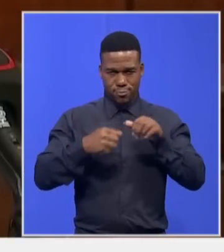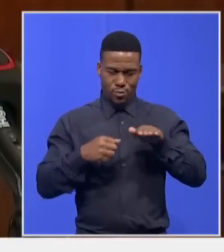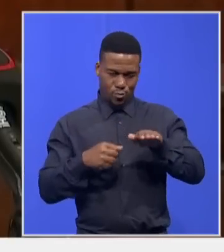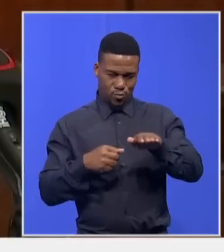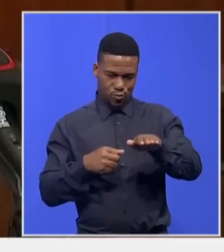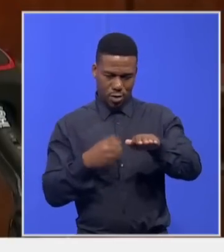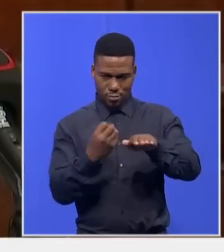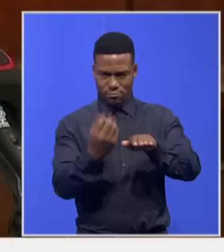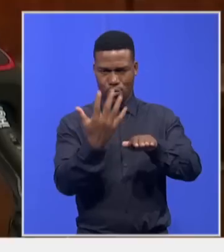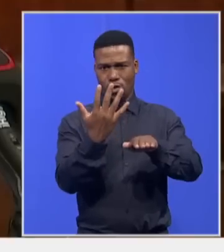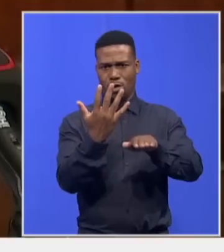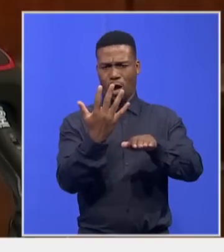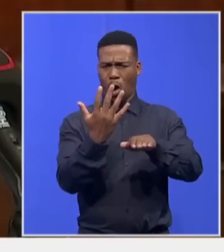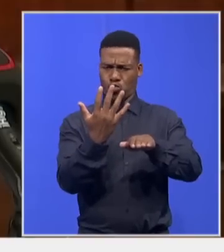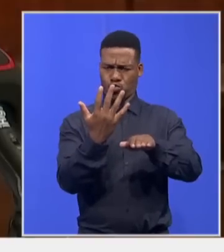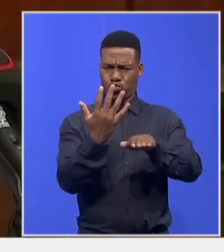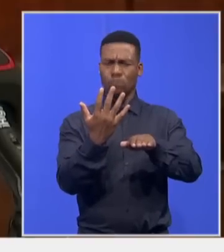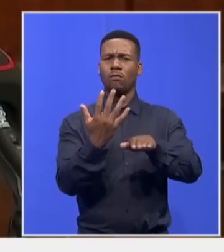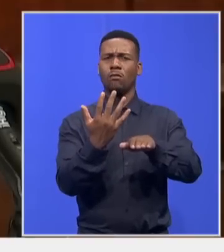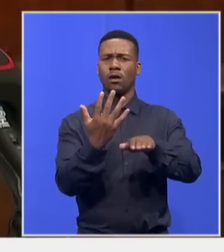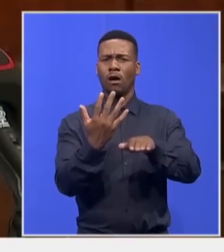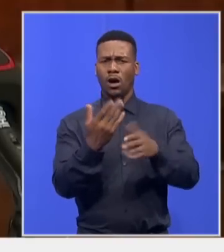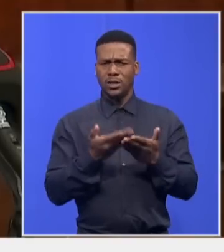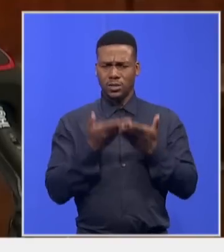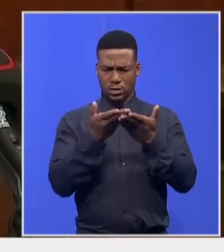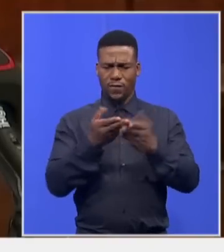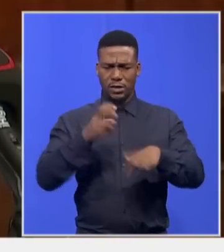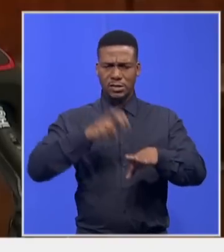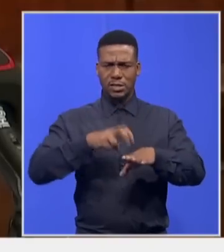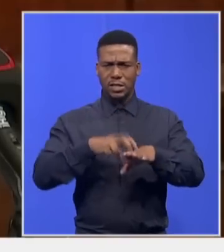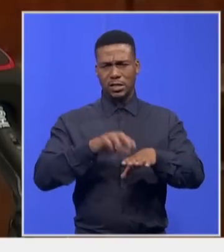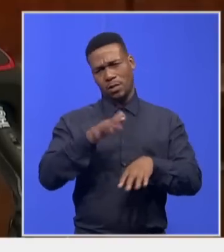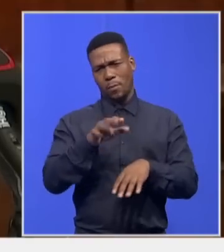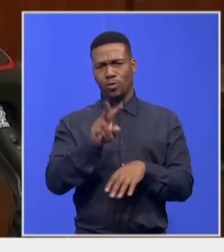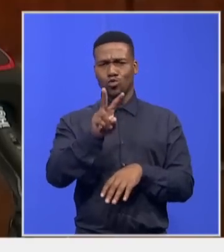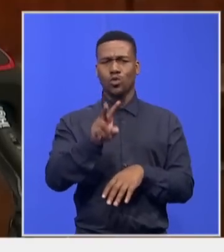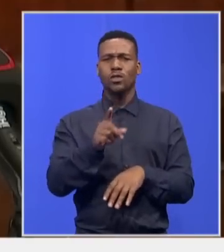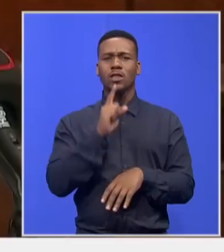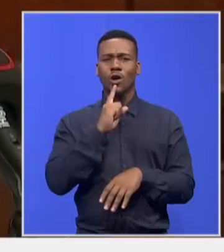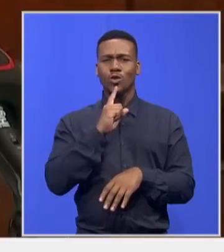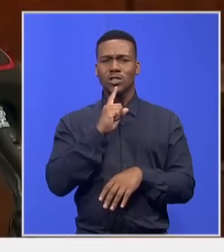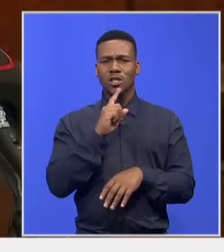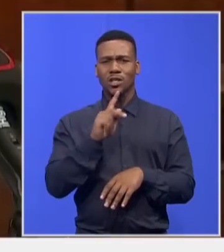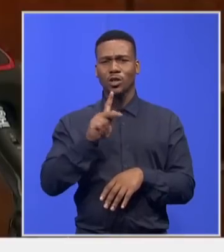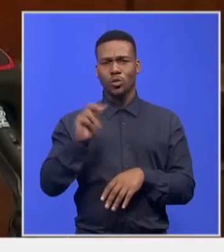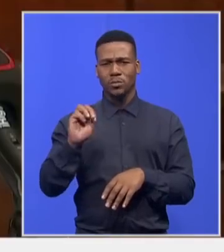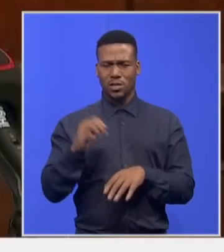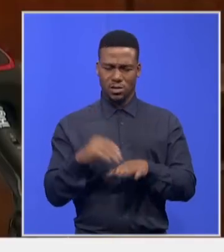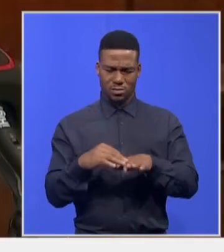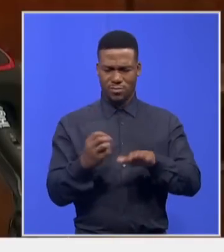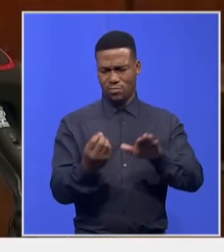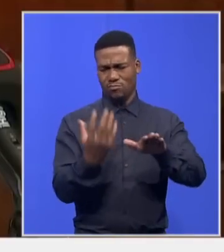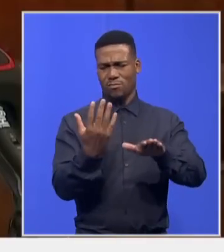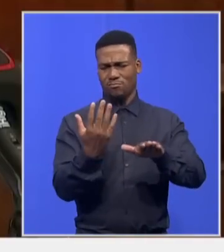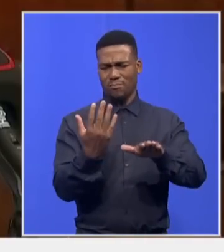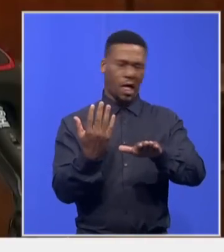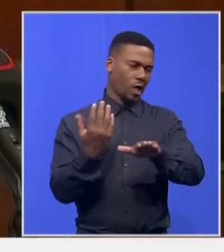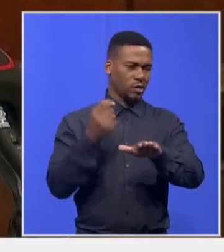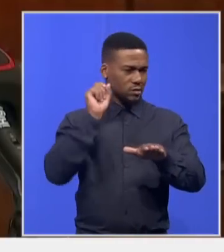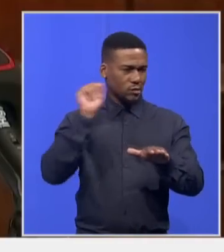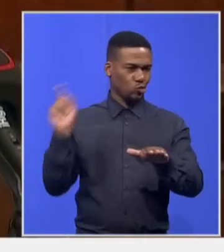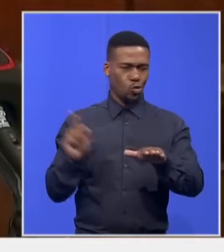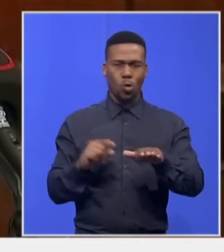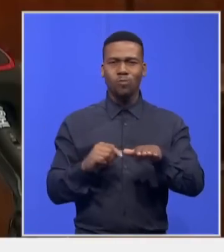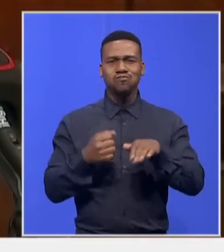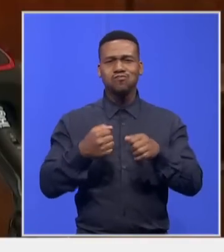the next 2,000 kilometers. I get to that point, I go past that point. I make no effort to take the car